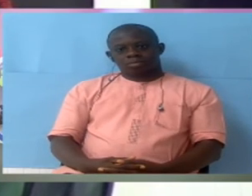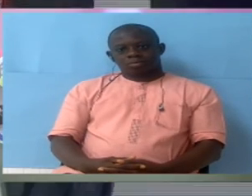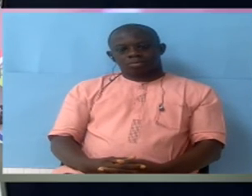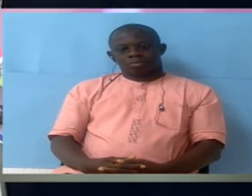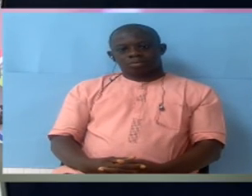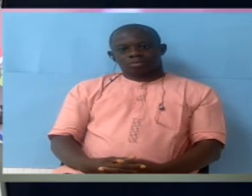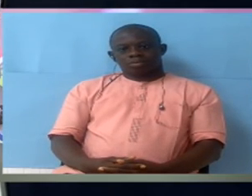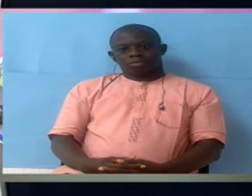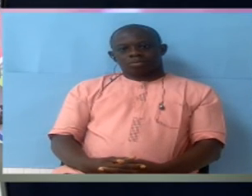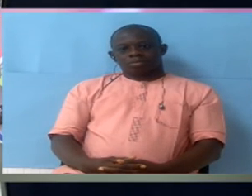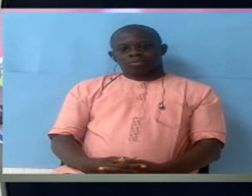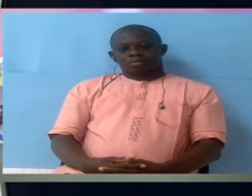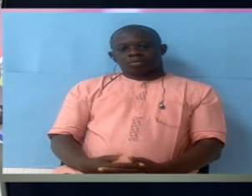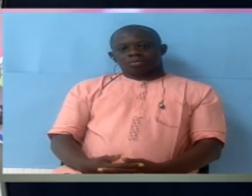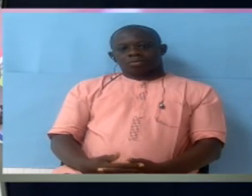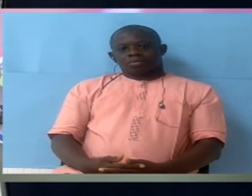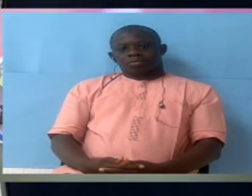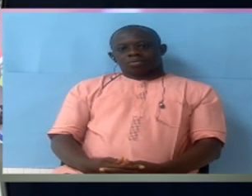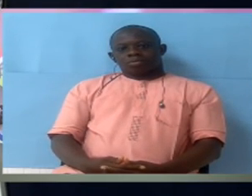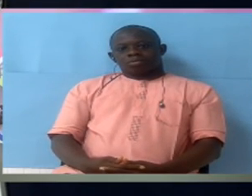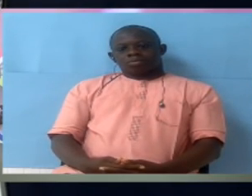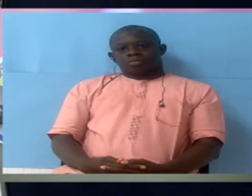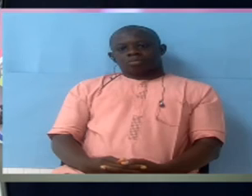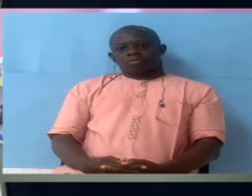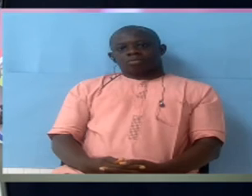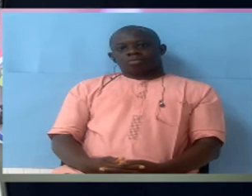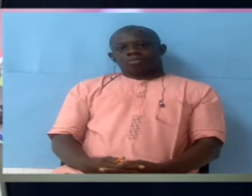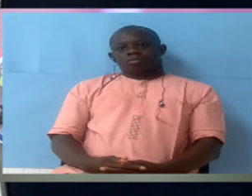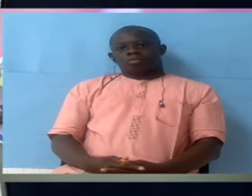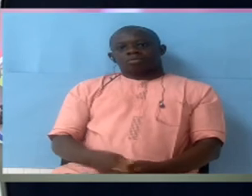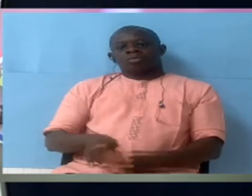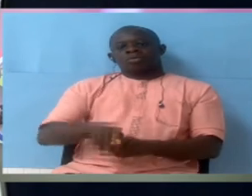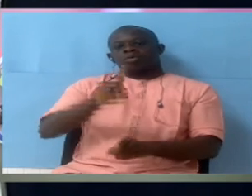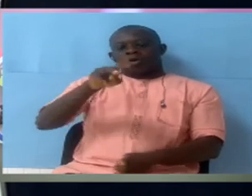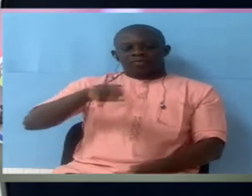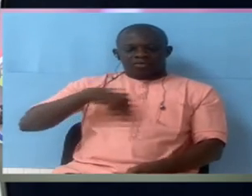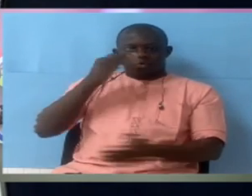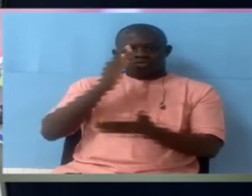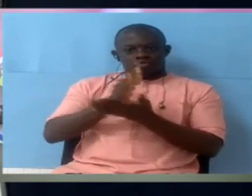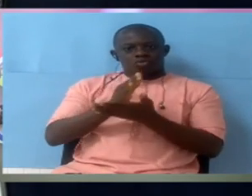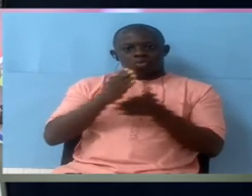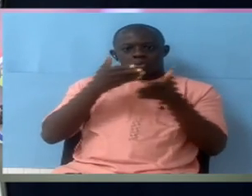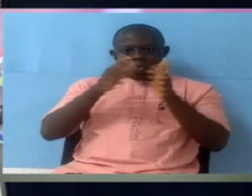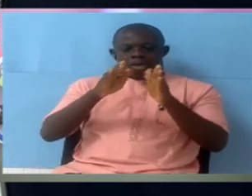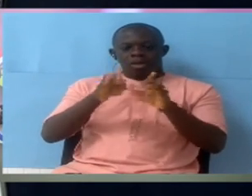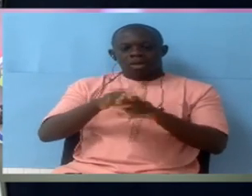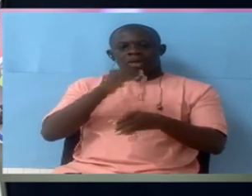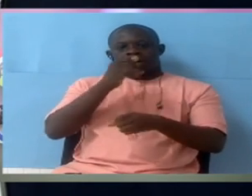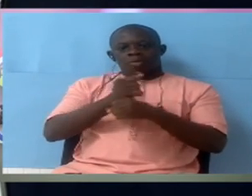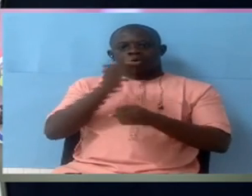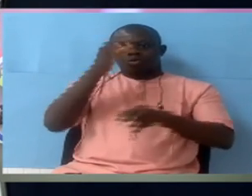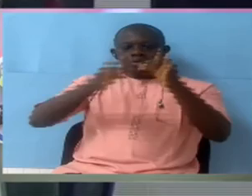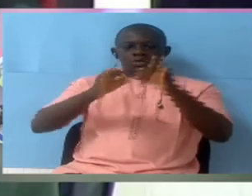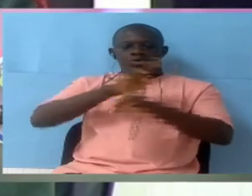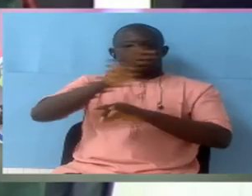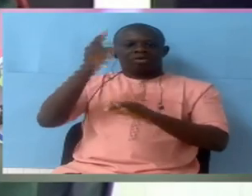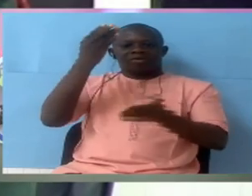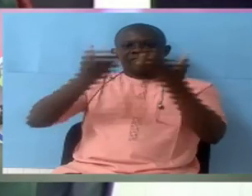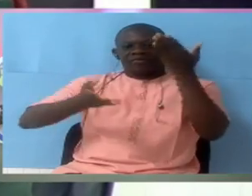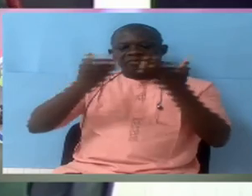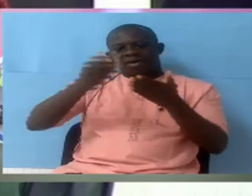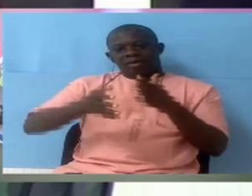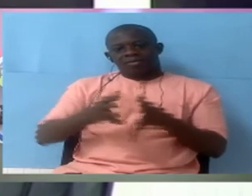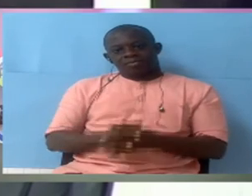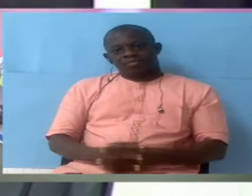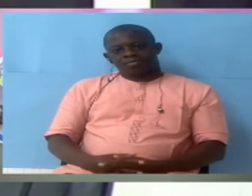You felt that you were unfairly tried. Well, nga gis ni dal ci sa até bi nekul até bu